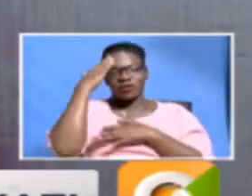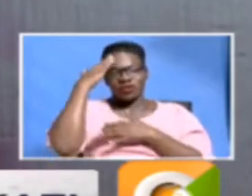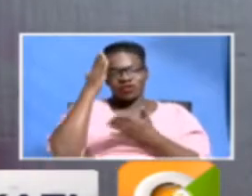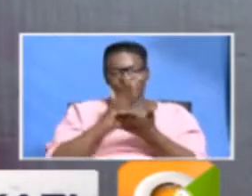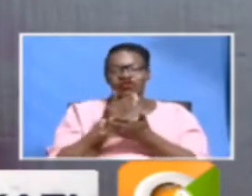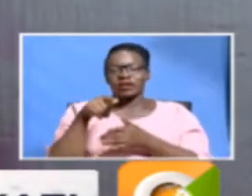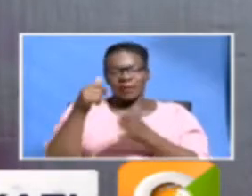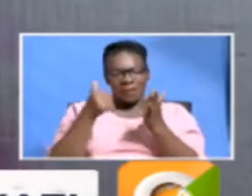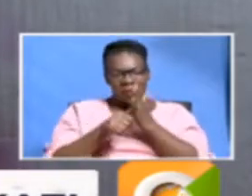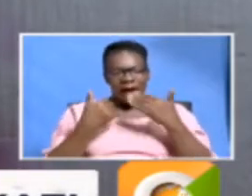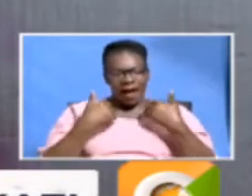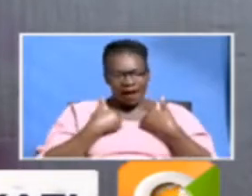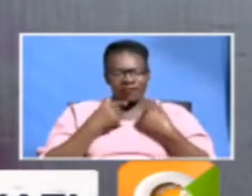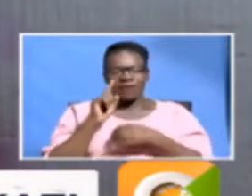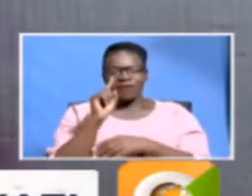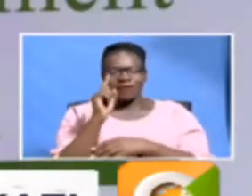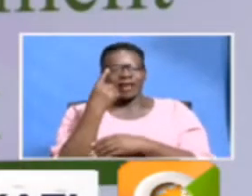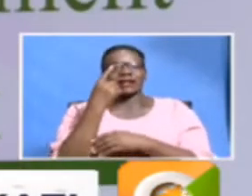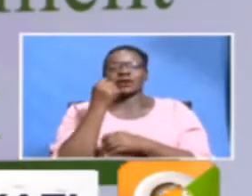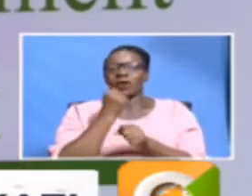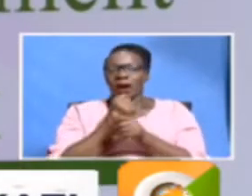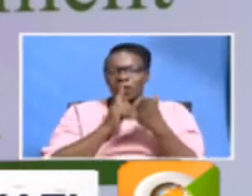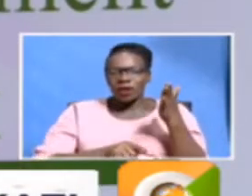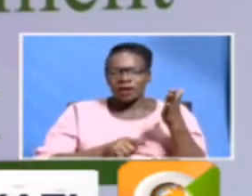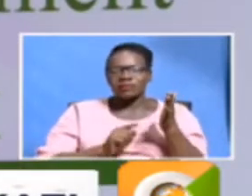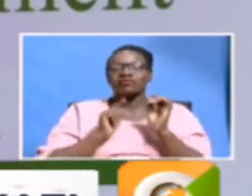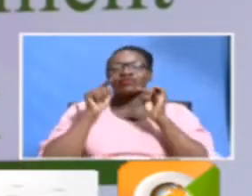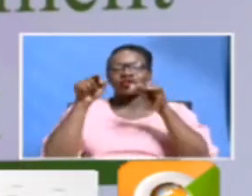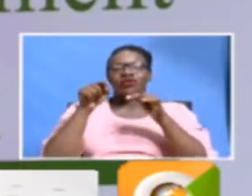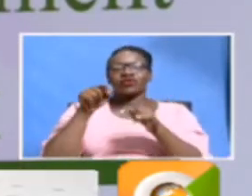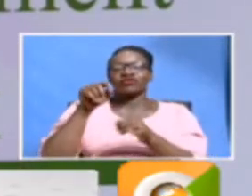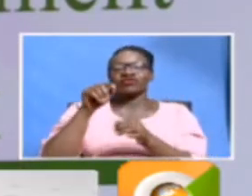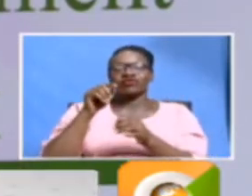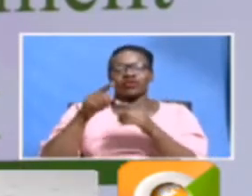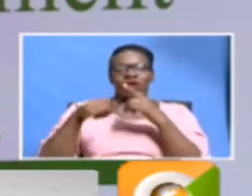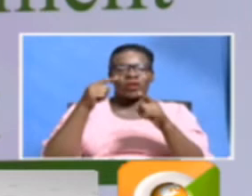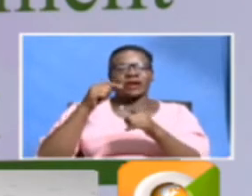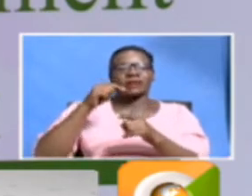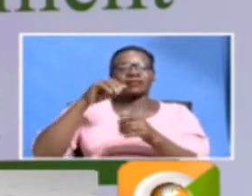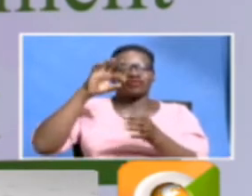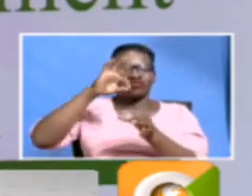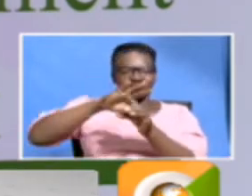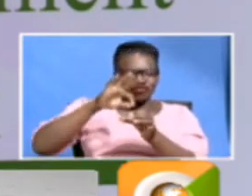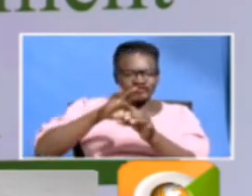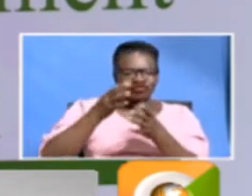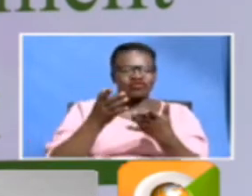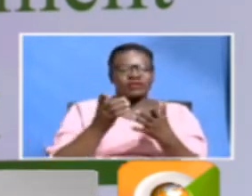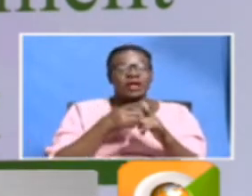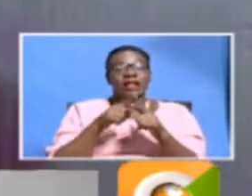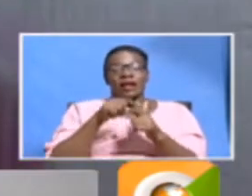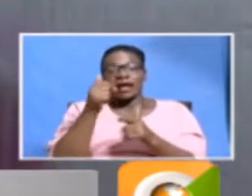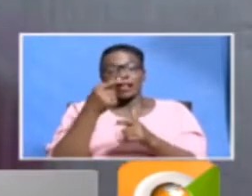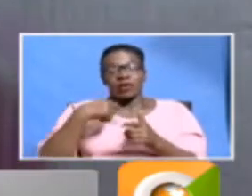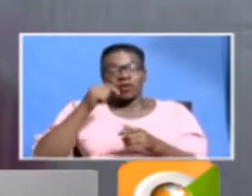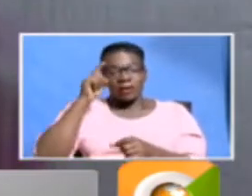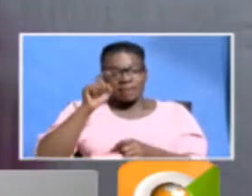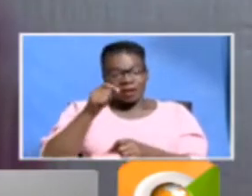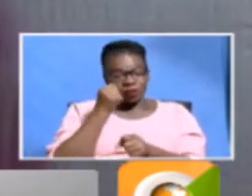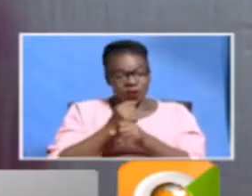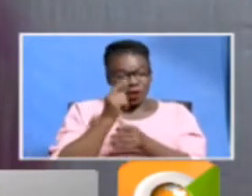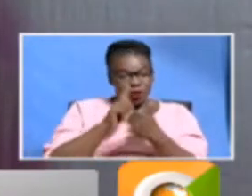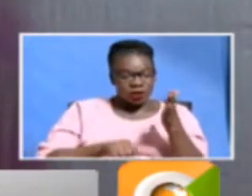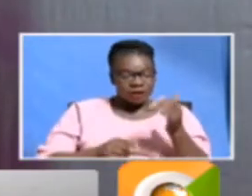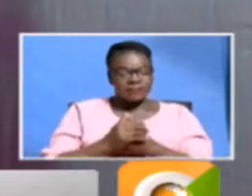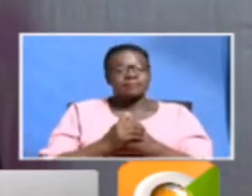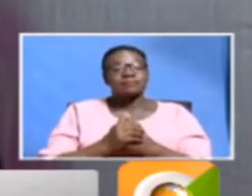are in trouble, the first thing that they do is they go and get elected. Another thing that we must do as a country forthwith